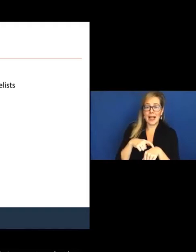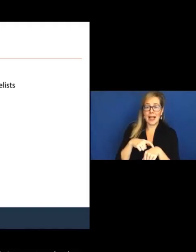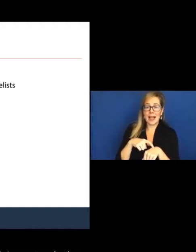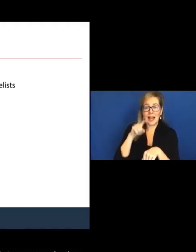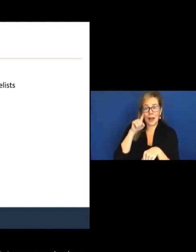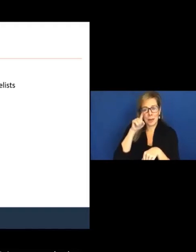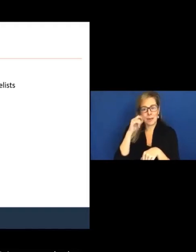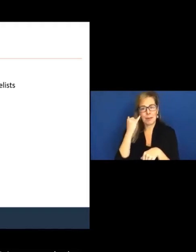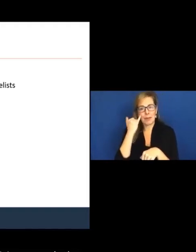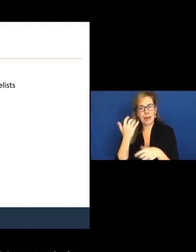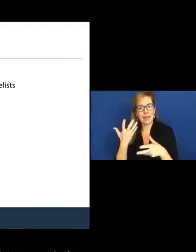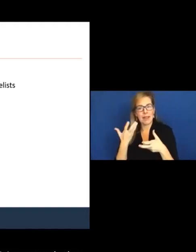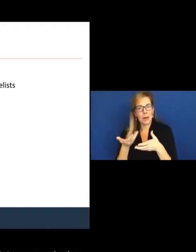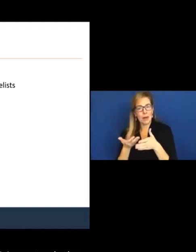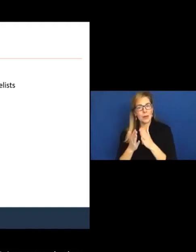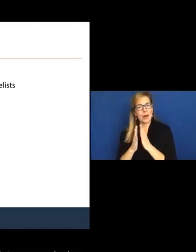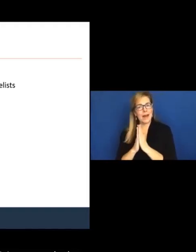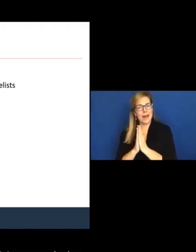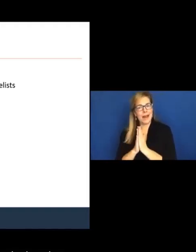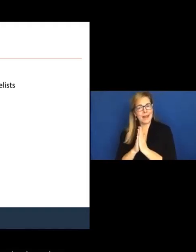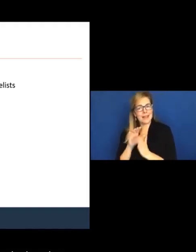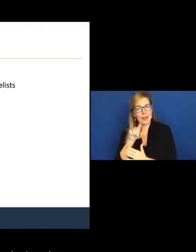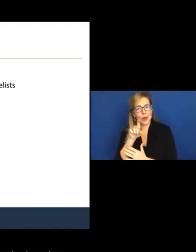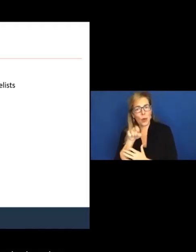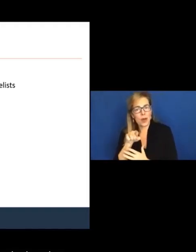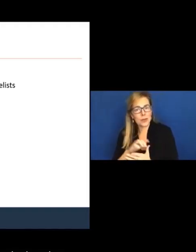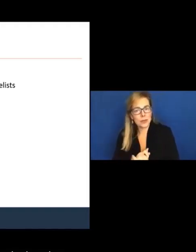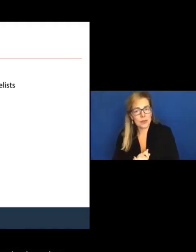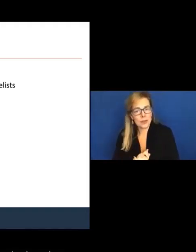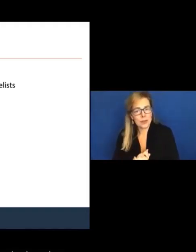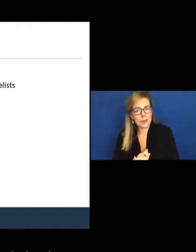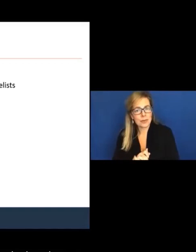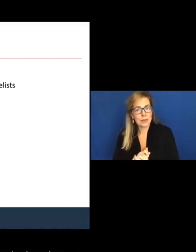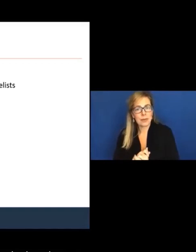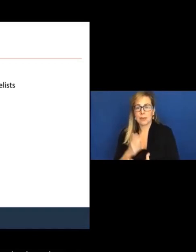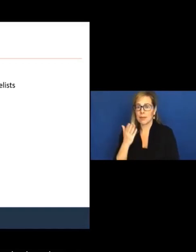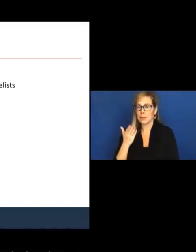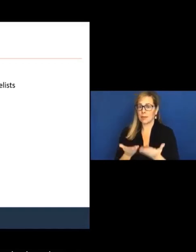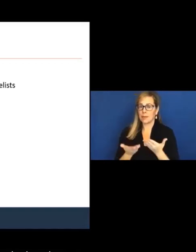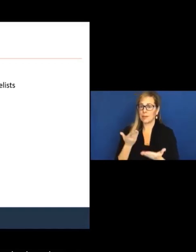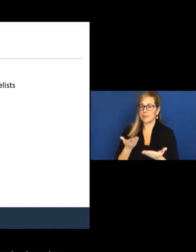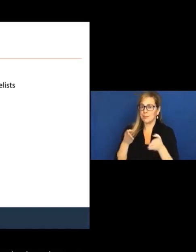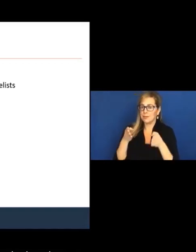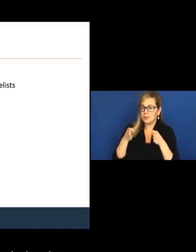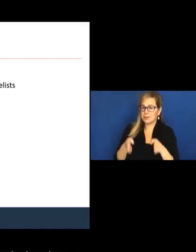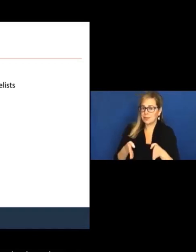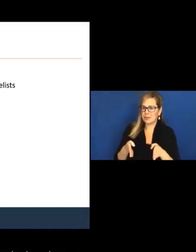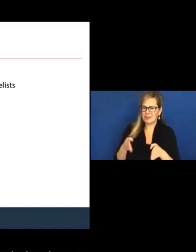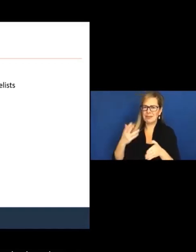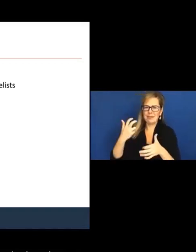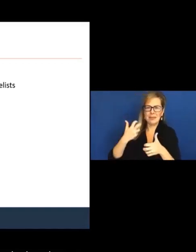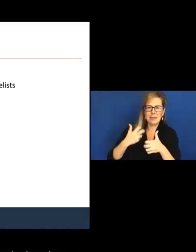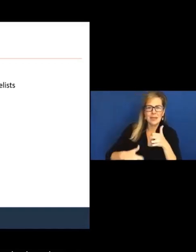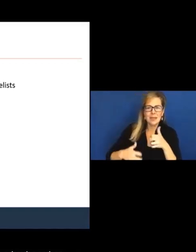to ask a question. Someone else may have difficulty in using a keyboard or a